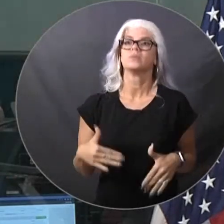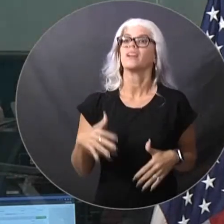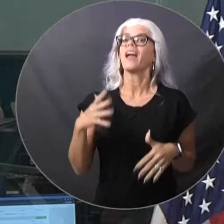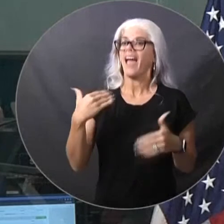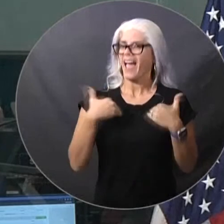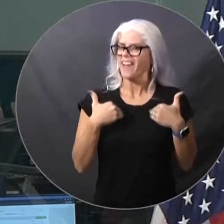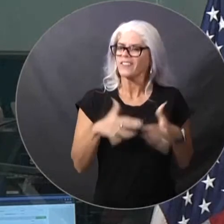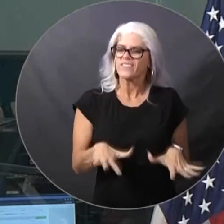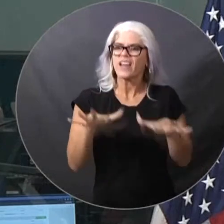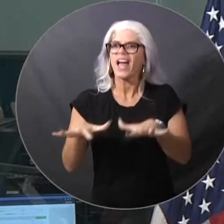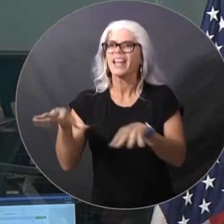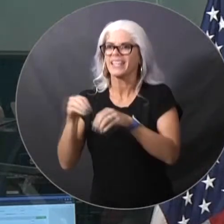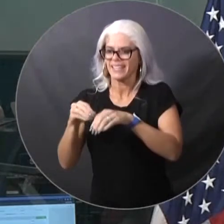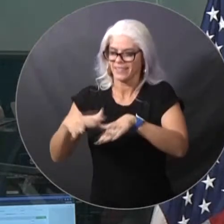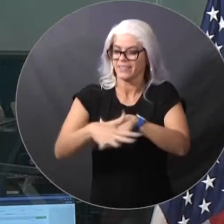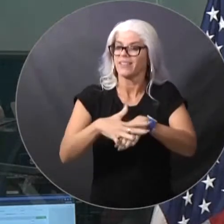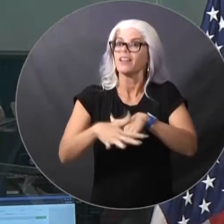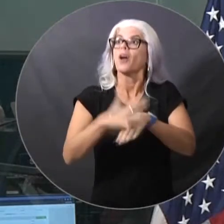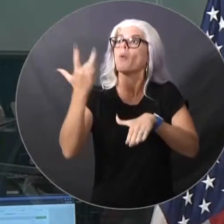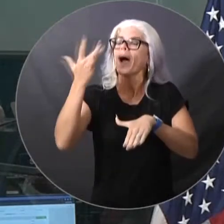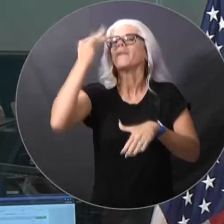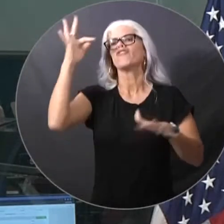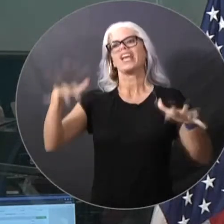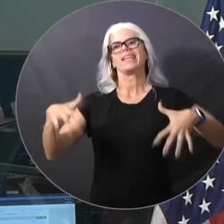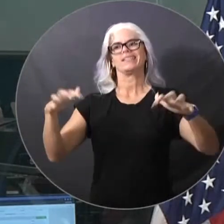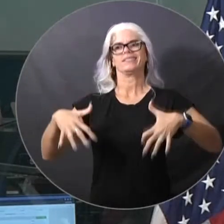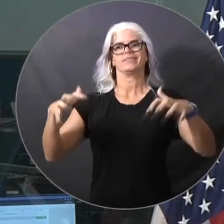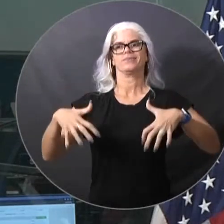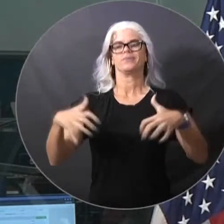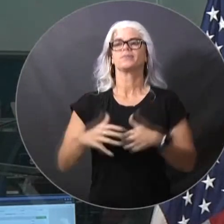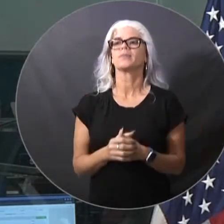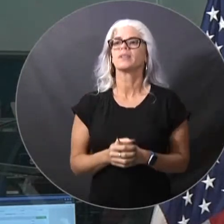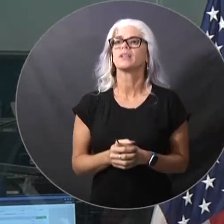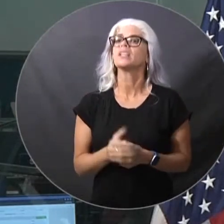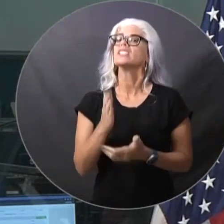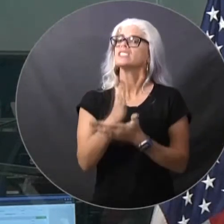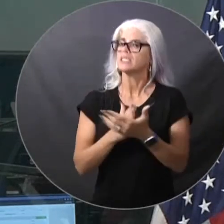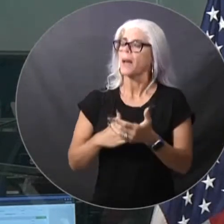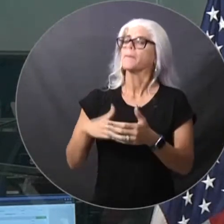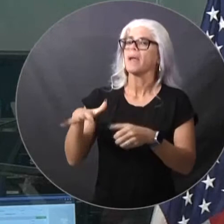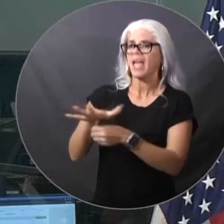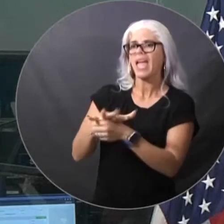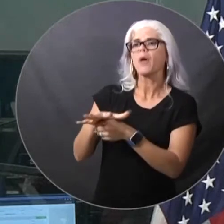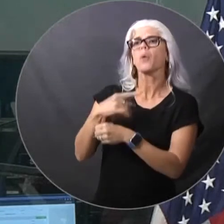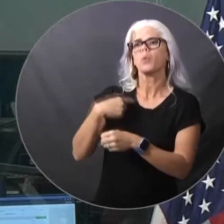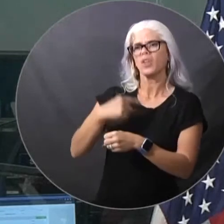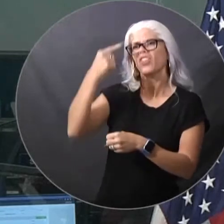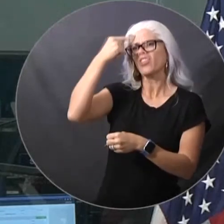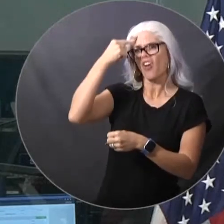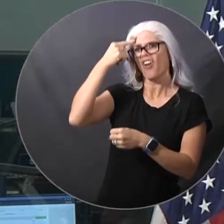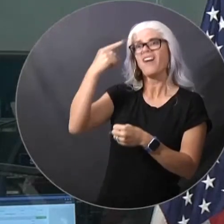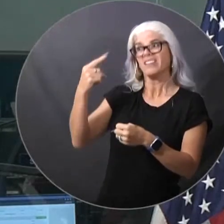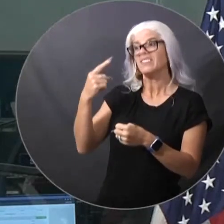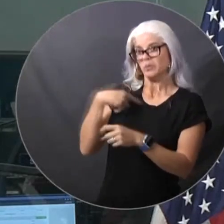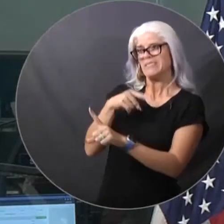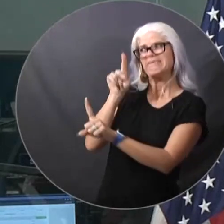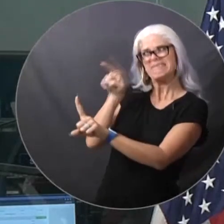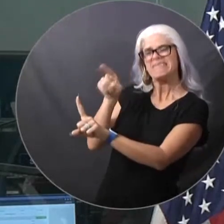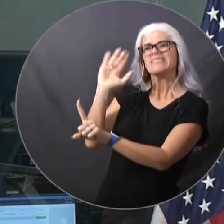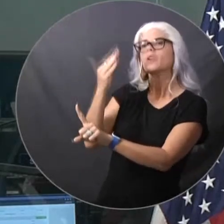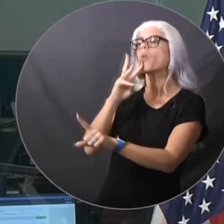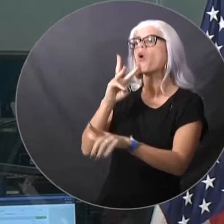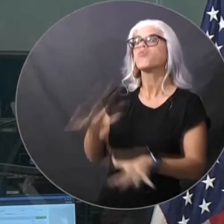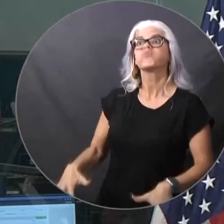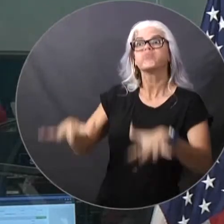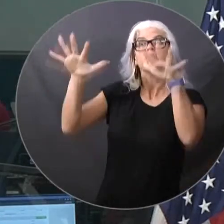as a result of that. In some areas, we think it's hit 12 feet. Now, it is our meteorologists' view that the